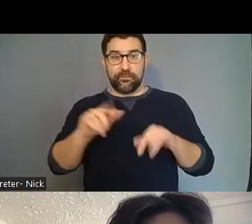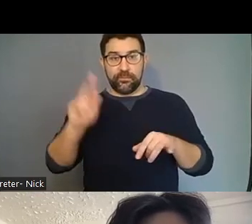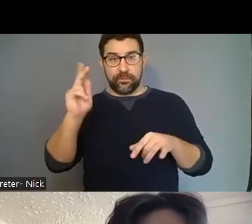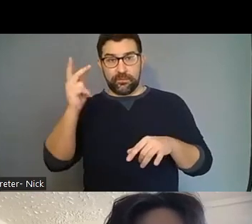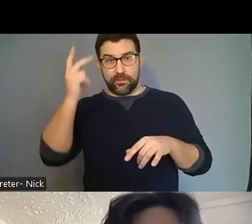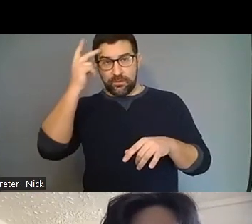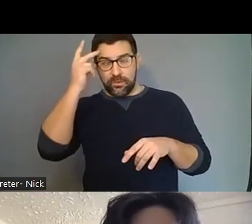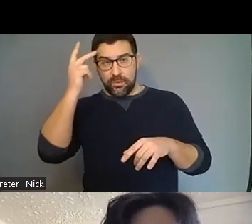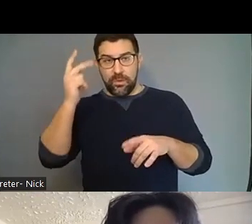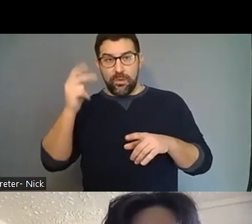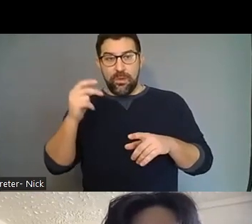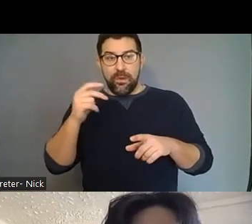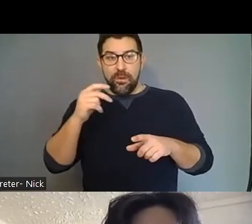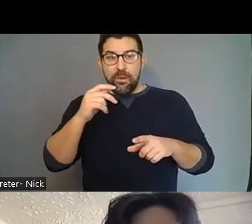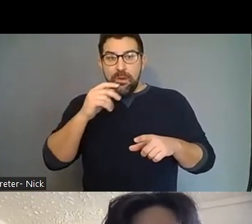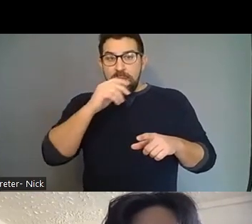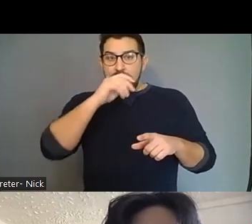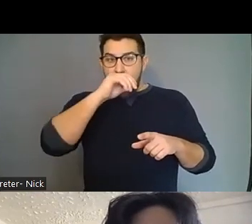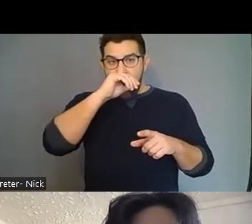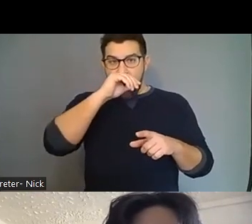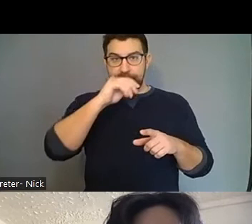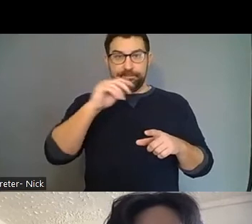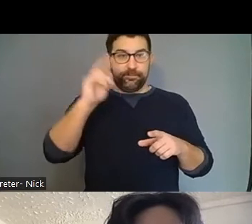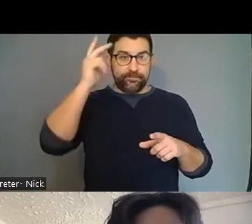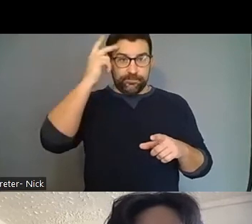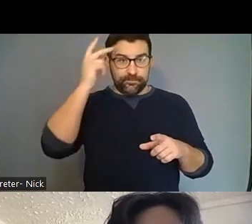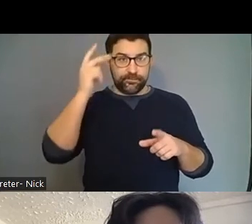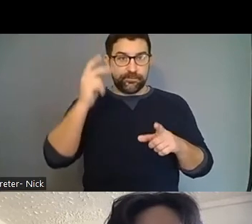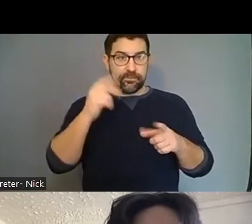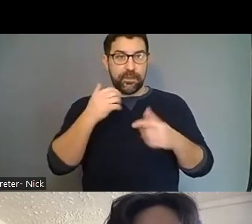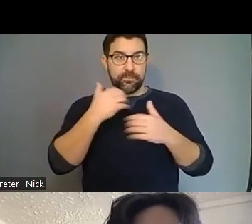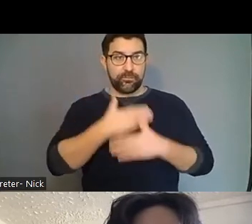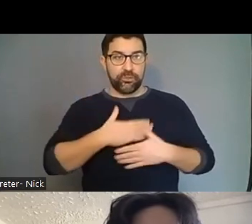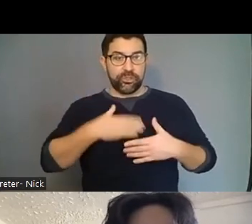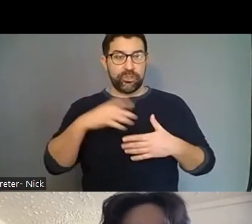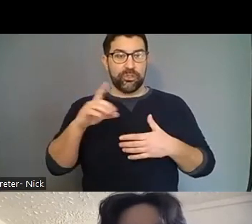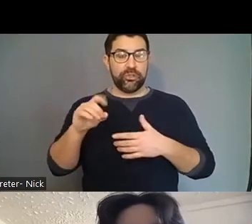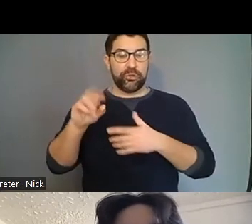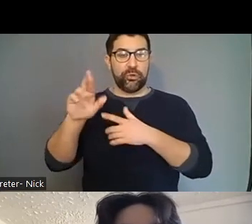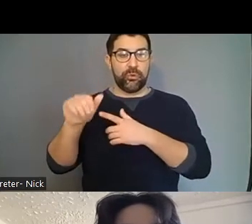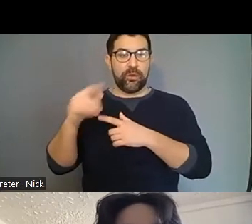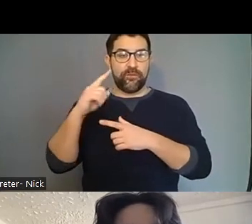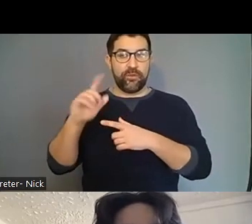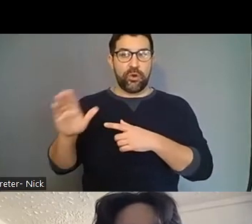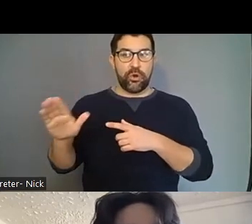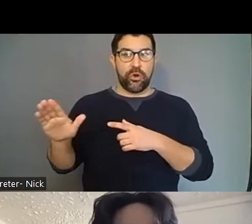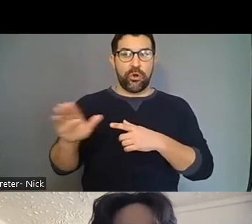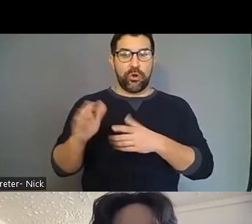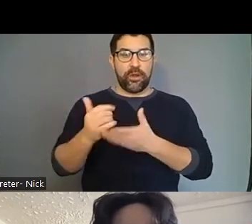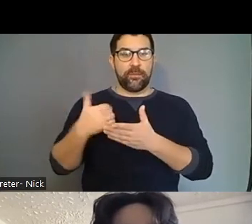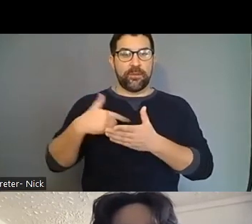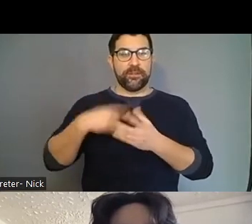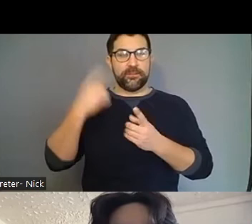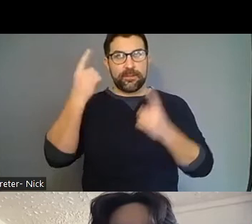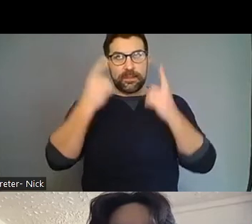what when, so that the personal is political. And I'm appreciating Dora for her getting us to think about this, and